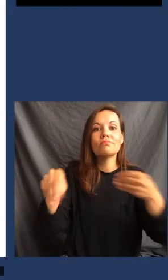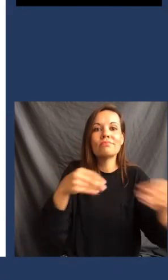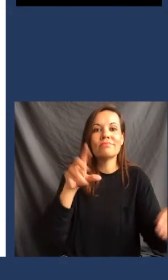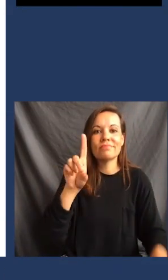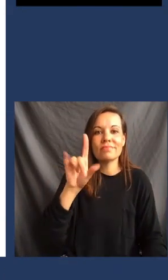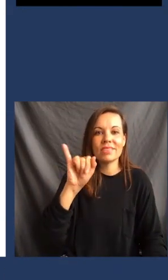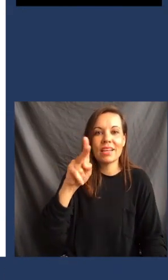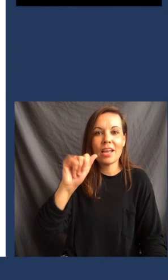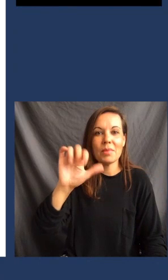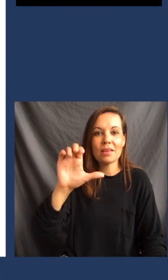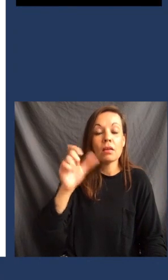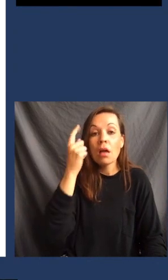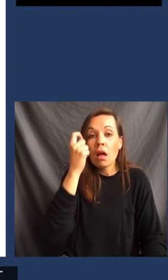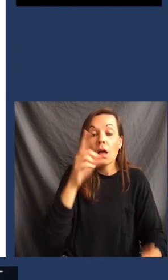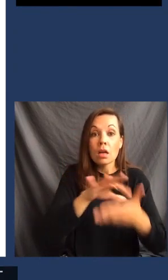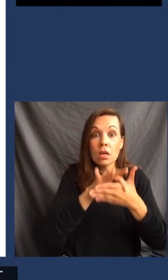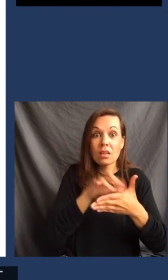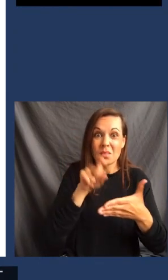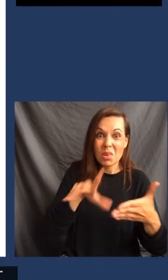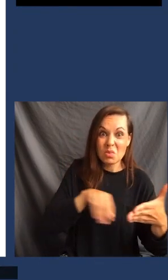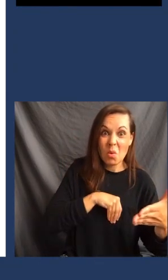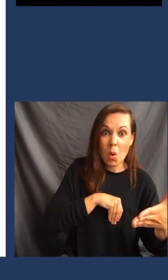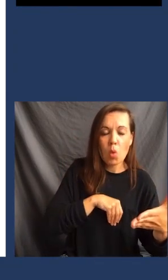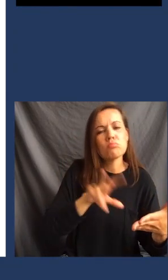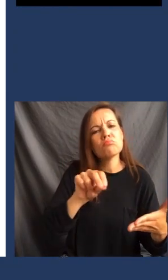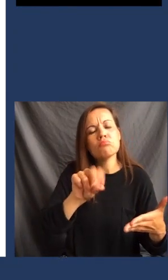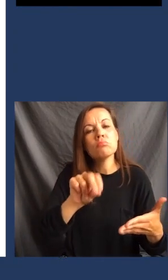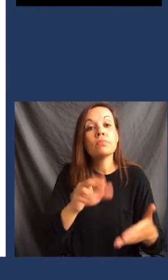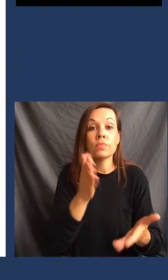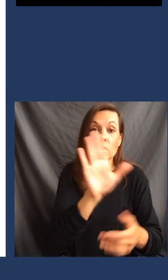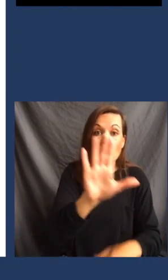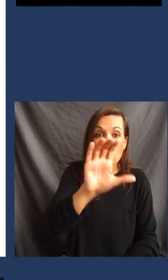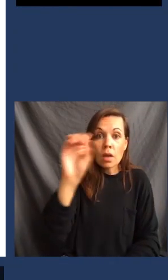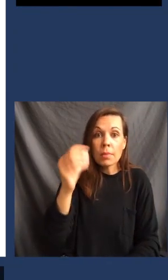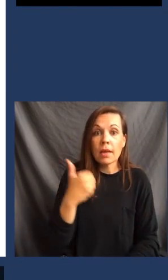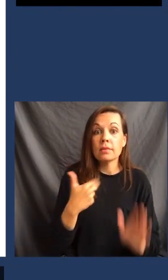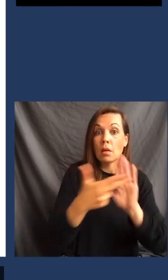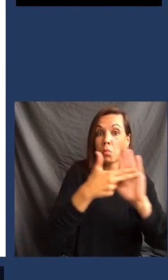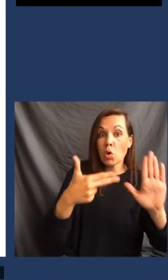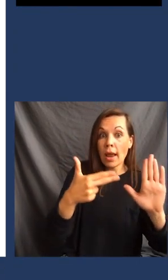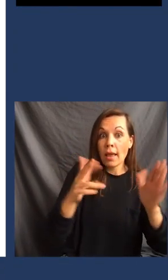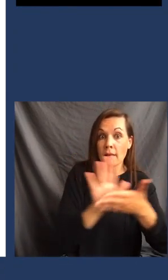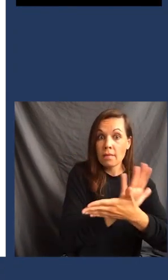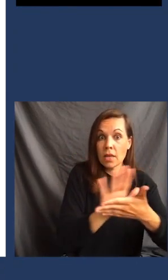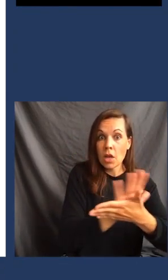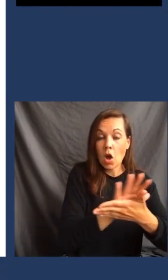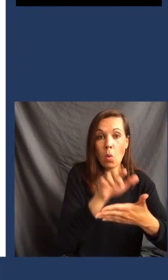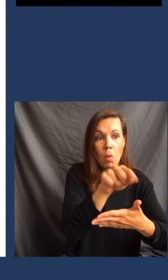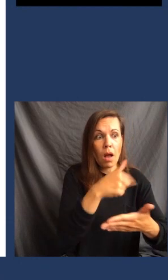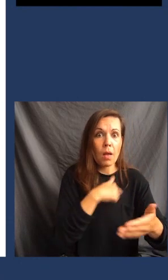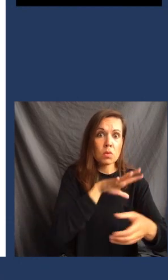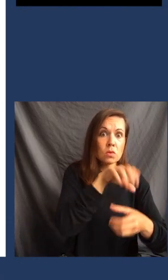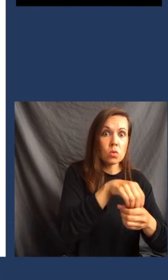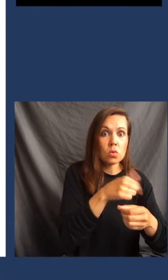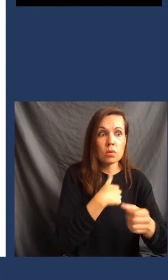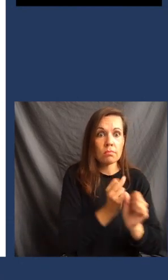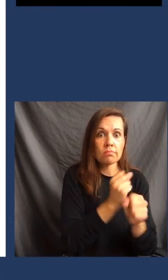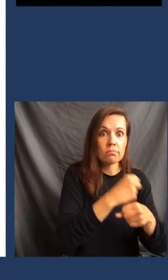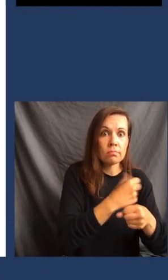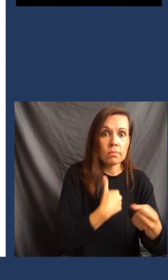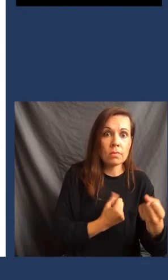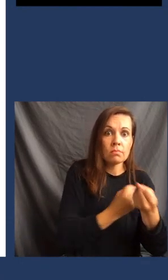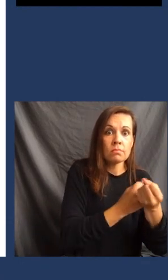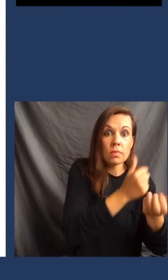This doesn't have to be content that you own as well. If your company has a brand video that you were maybe featured in or other assets that